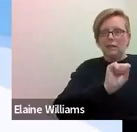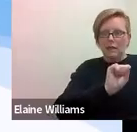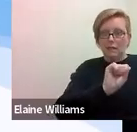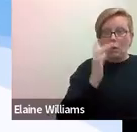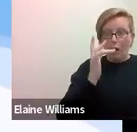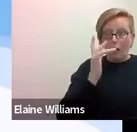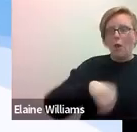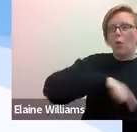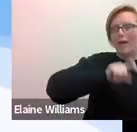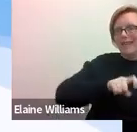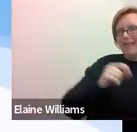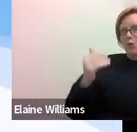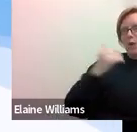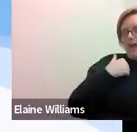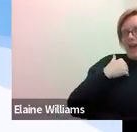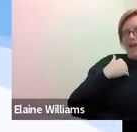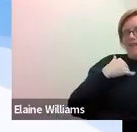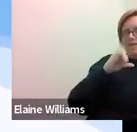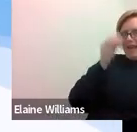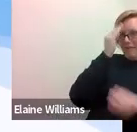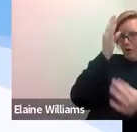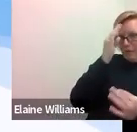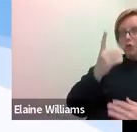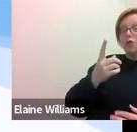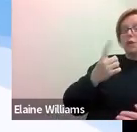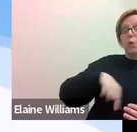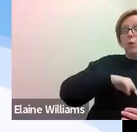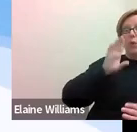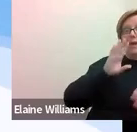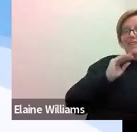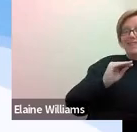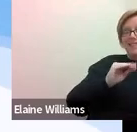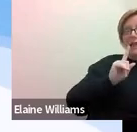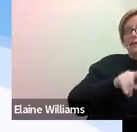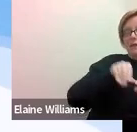will be having that child until they actually enter kindergarten